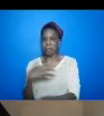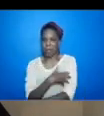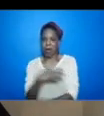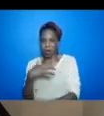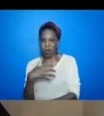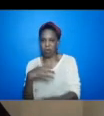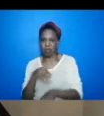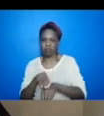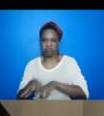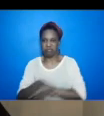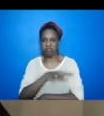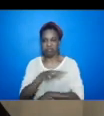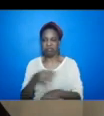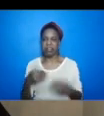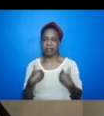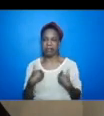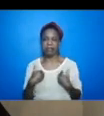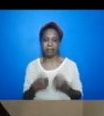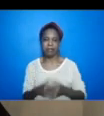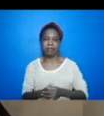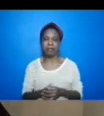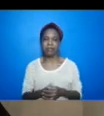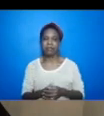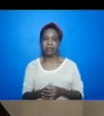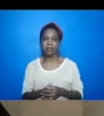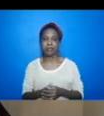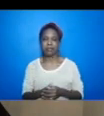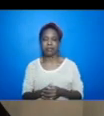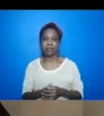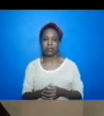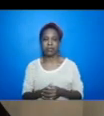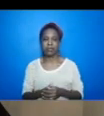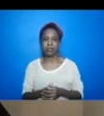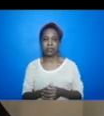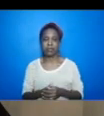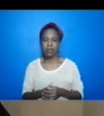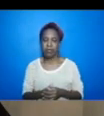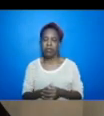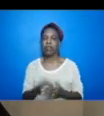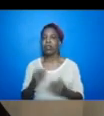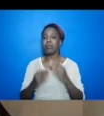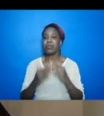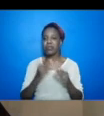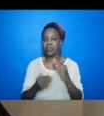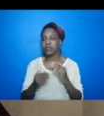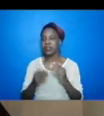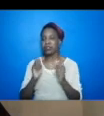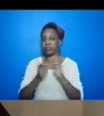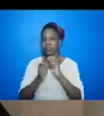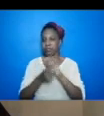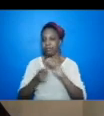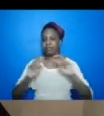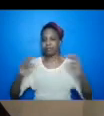the purpose of the transformative community conferencing process, is to attend to,